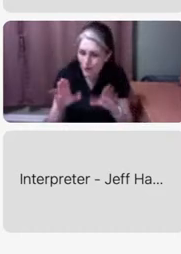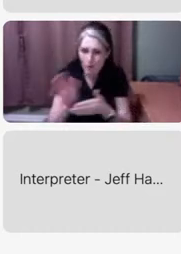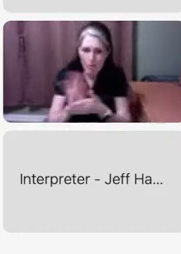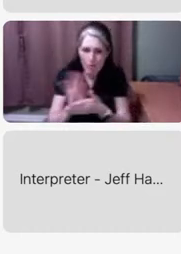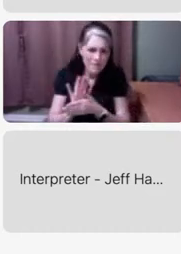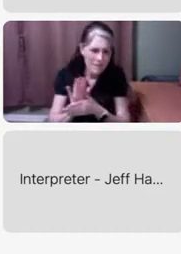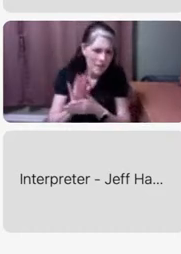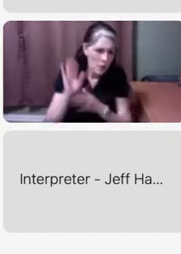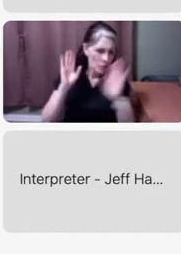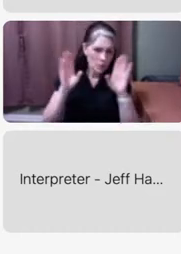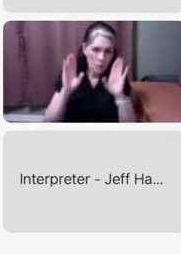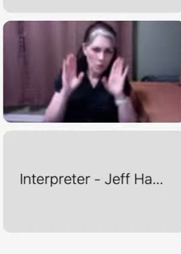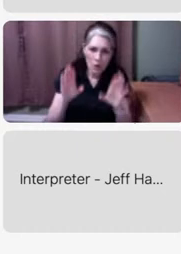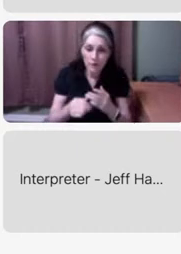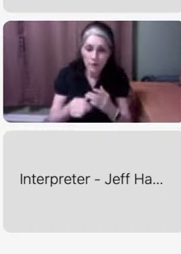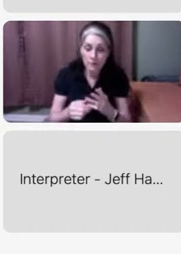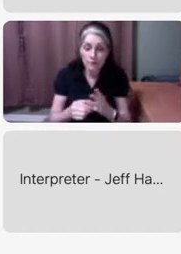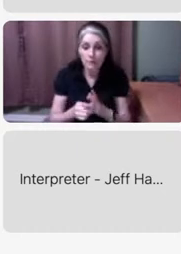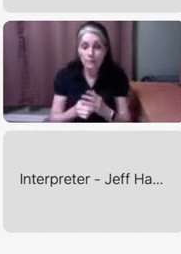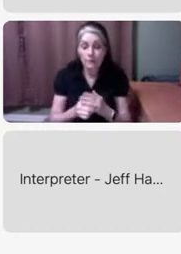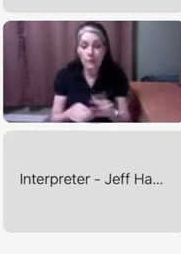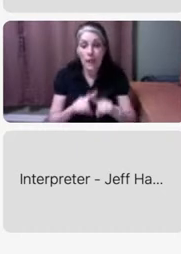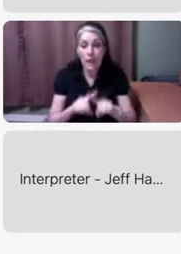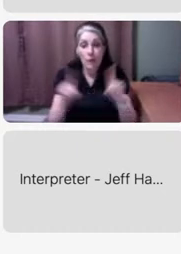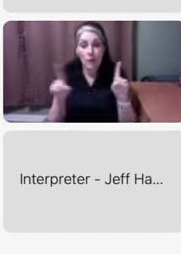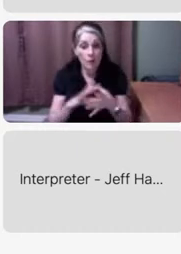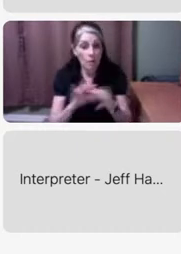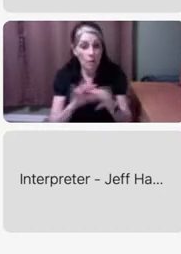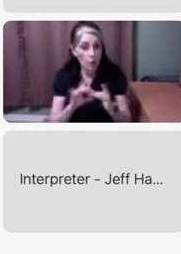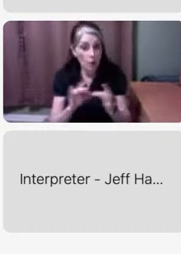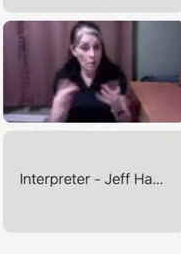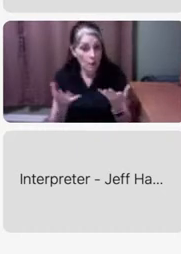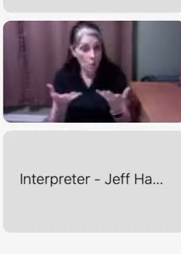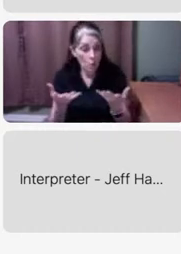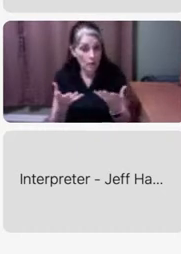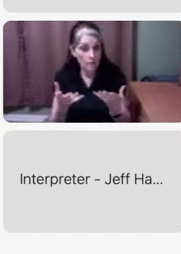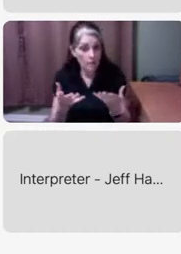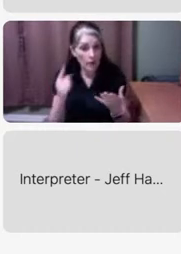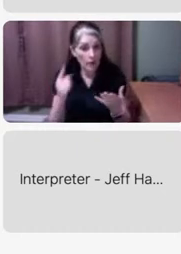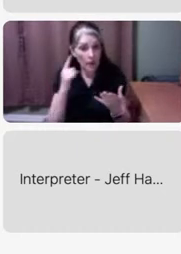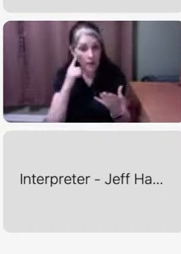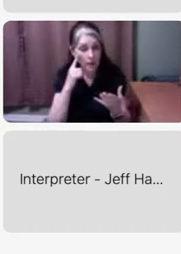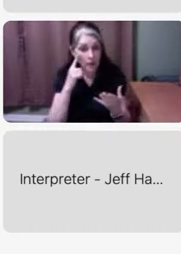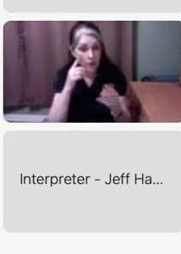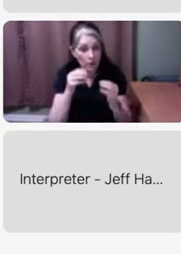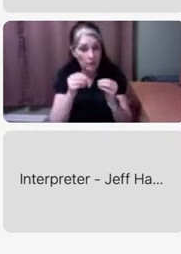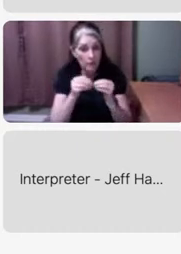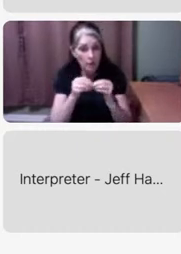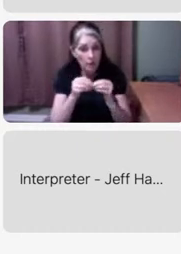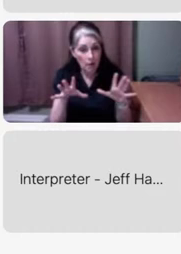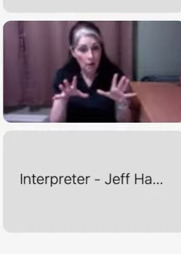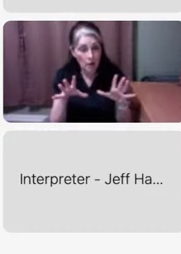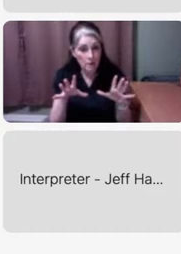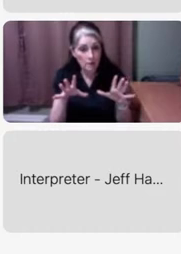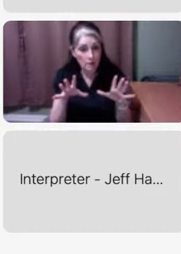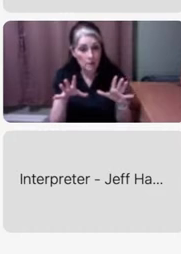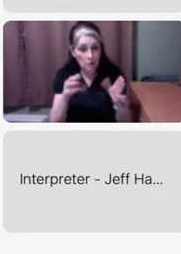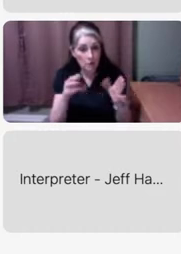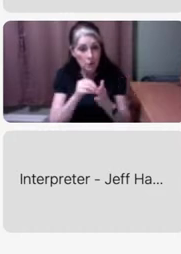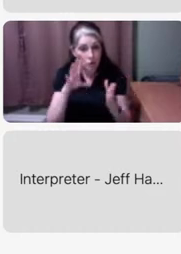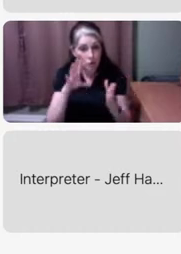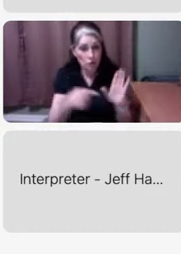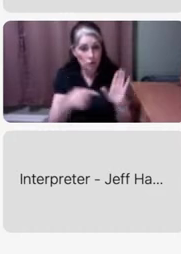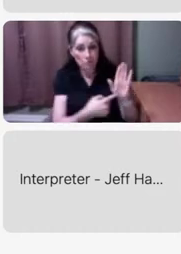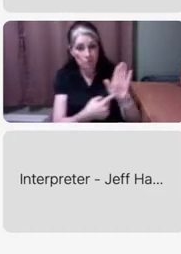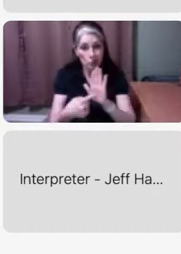however the comment i want to make is i think we've kind of lost sight of what student showcase was originally when we